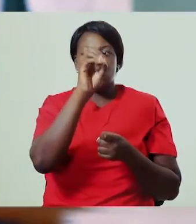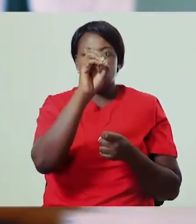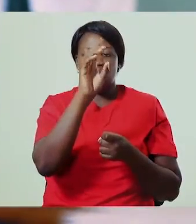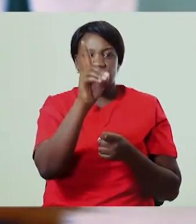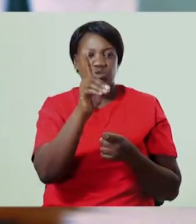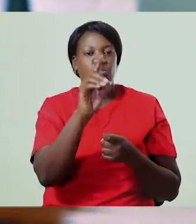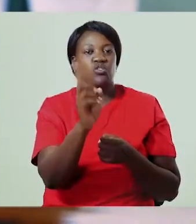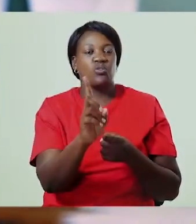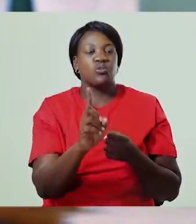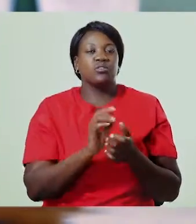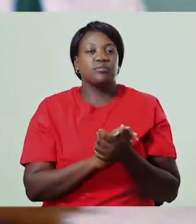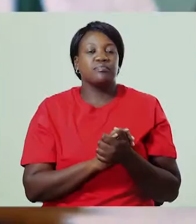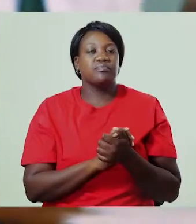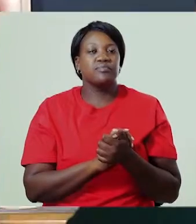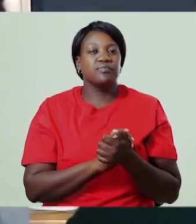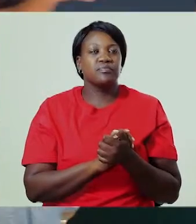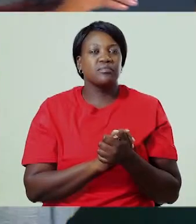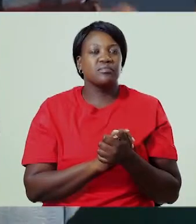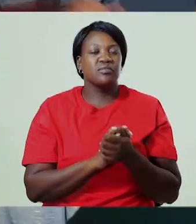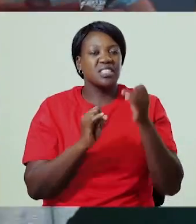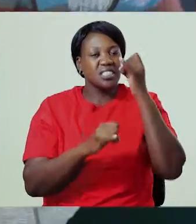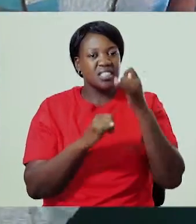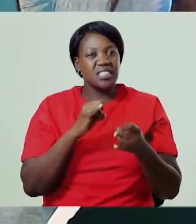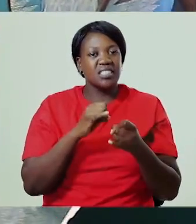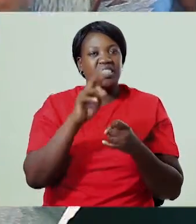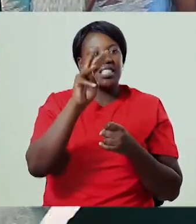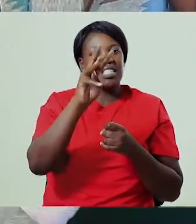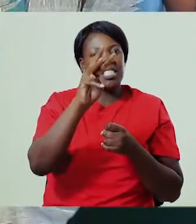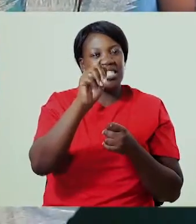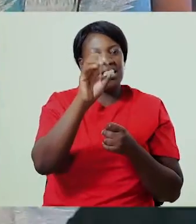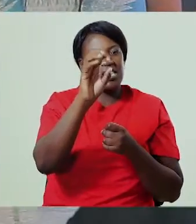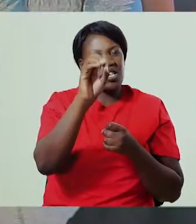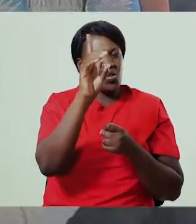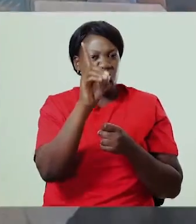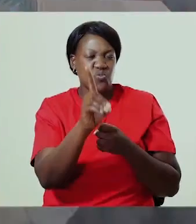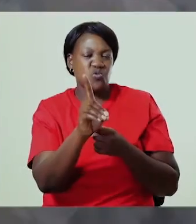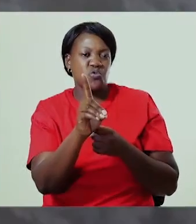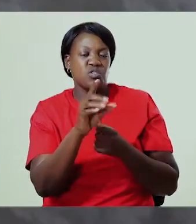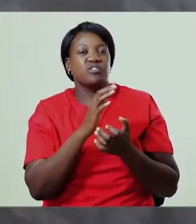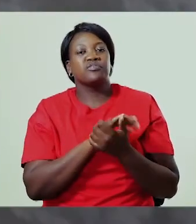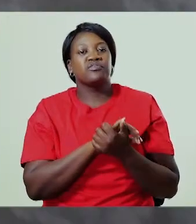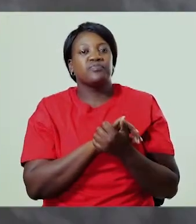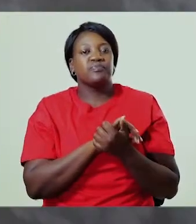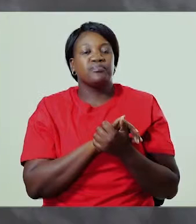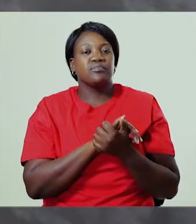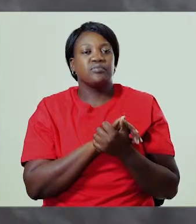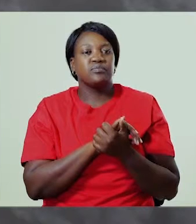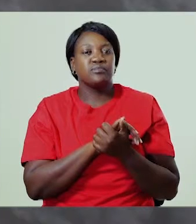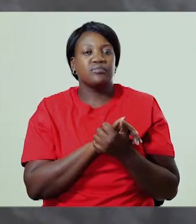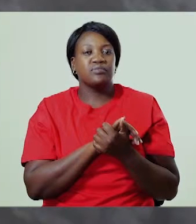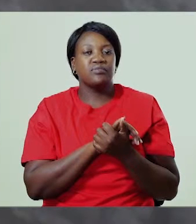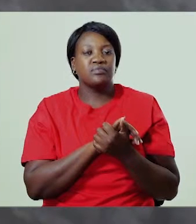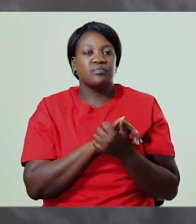more? Yes, my dear. Lastly, the mood or the atmosphere. The persuasive atmosphere